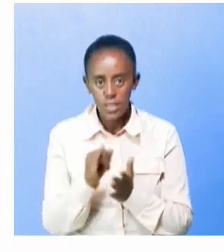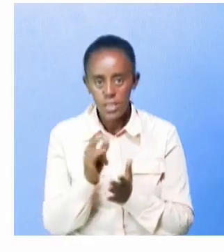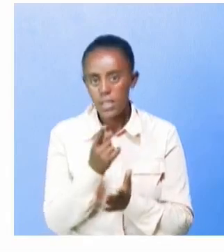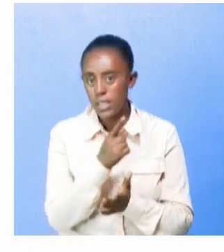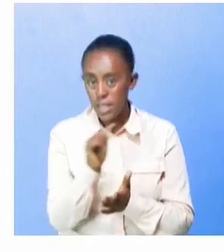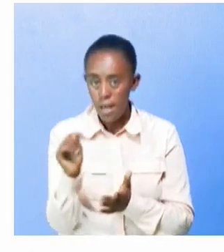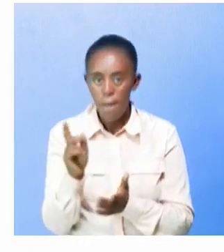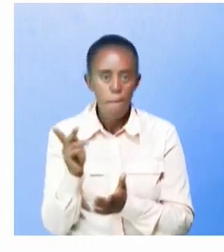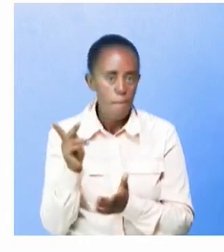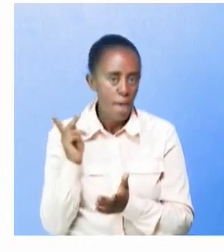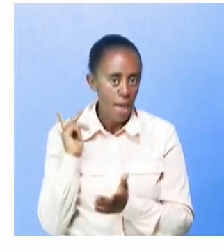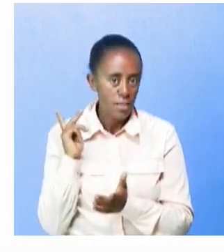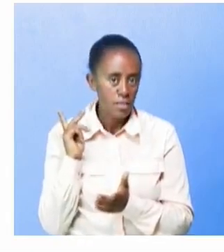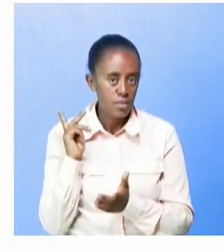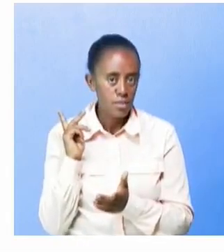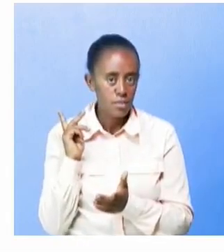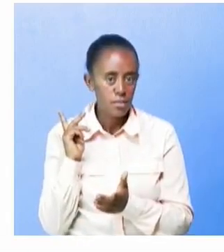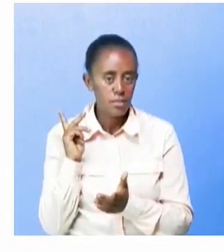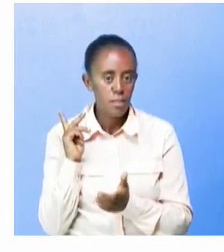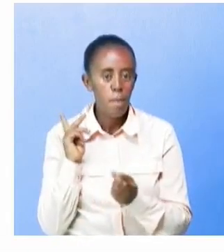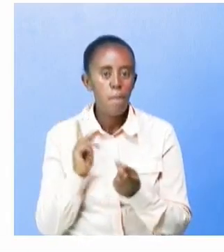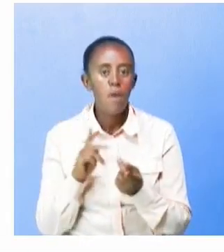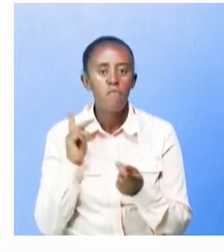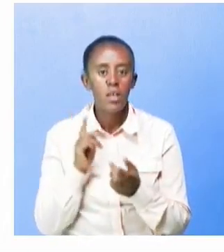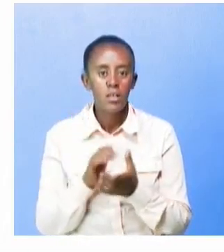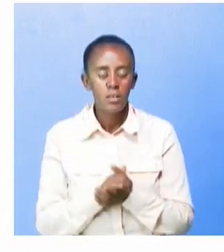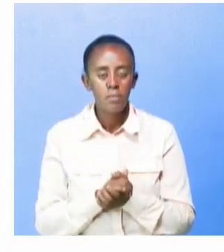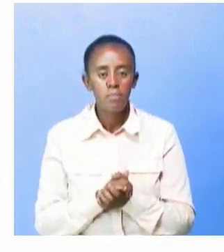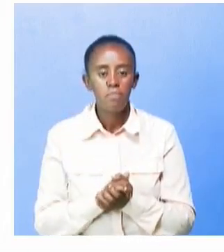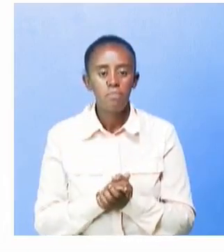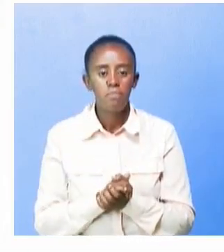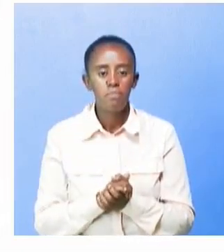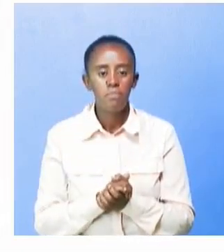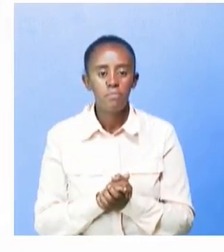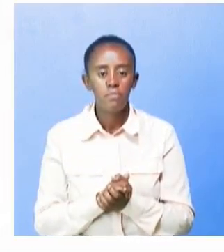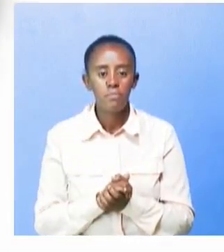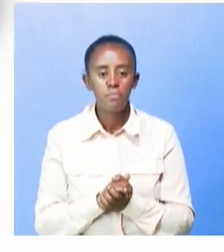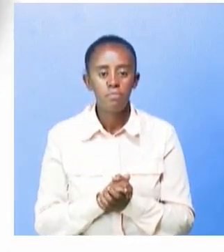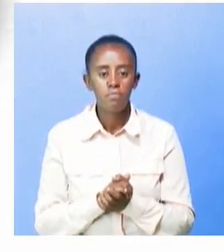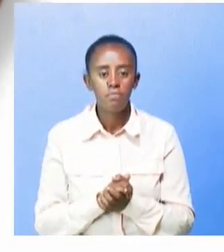the past perfect